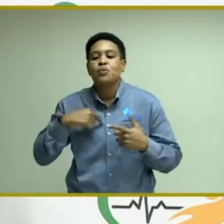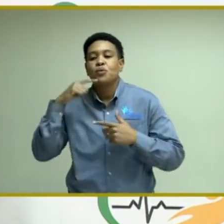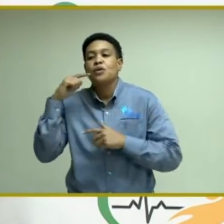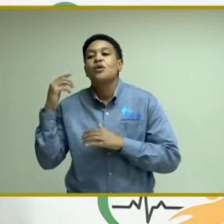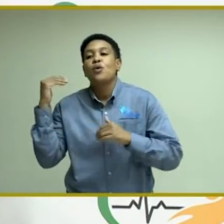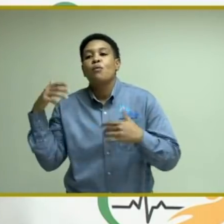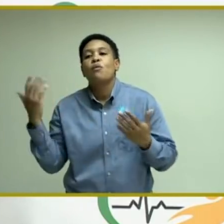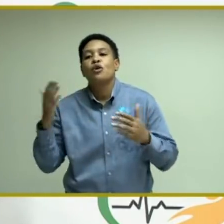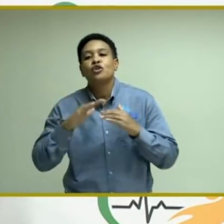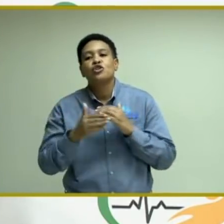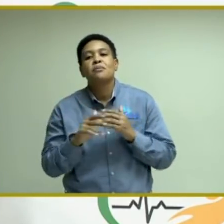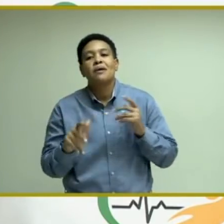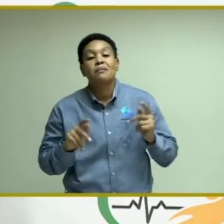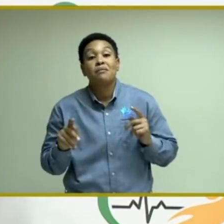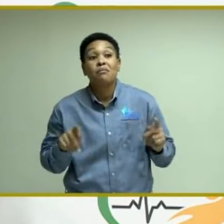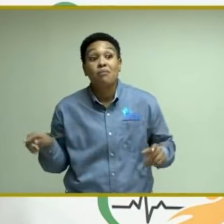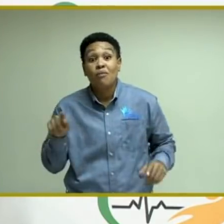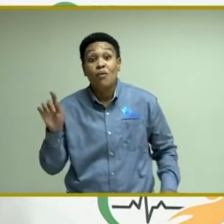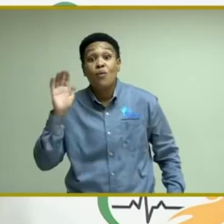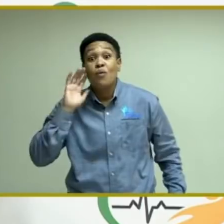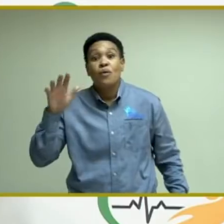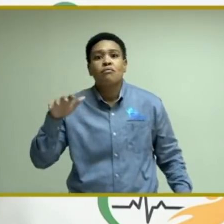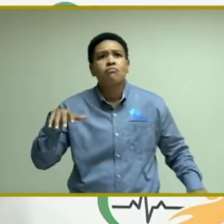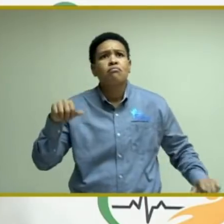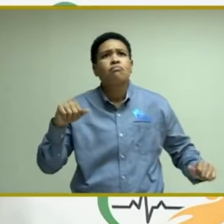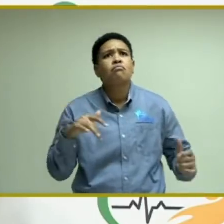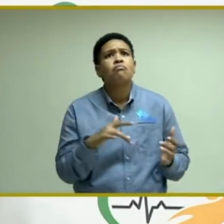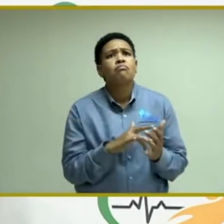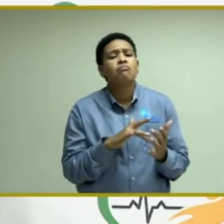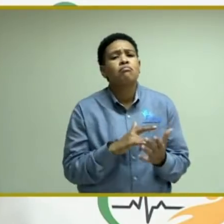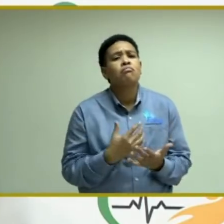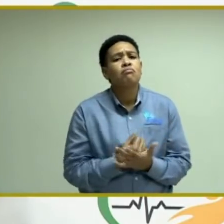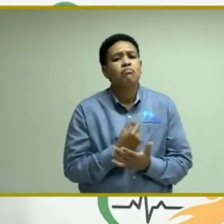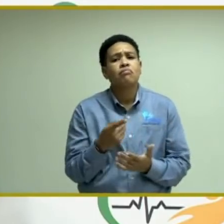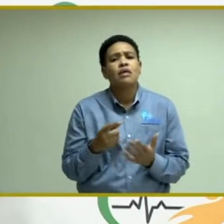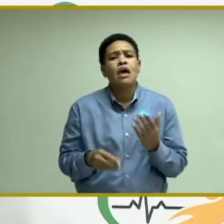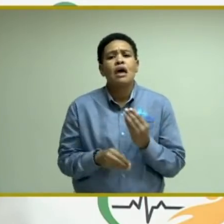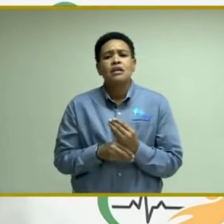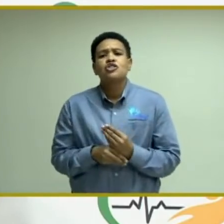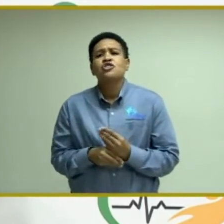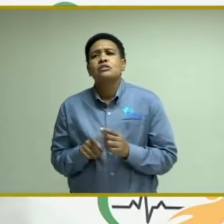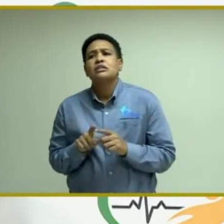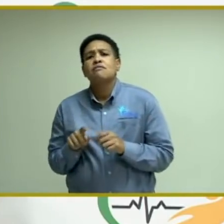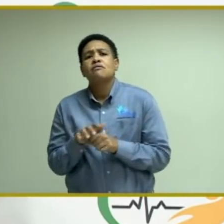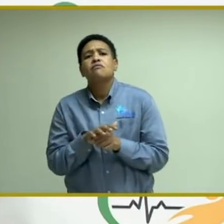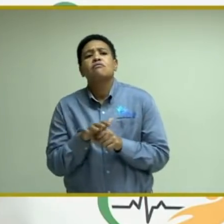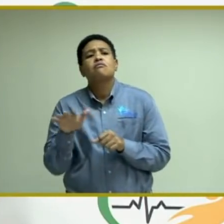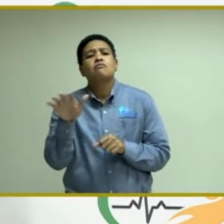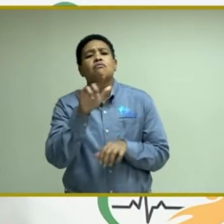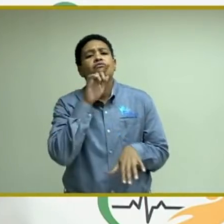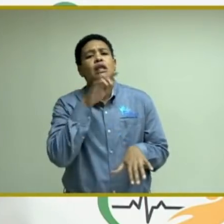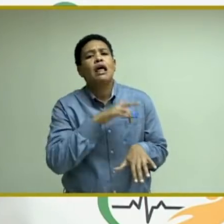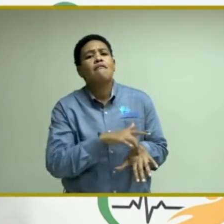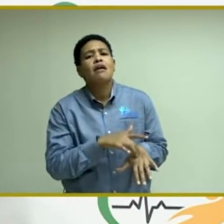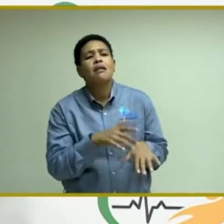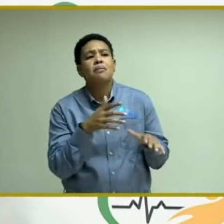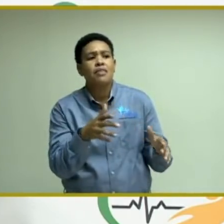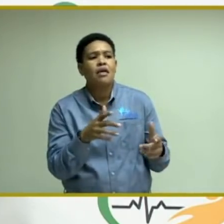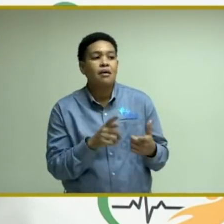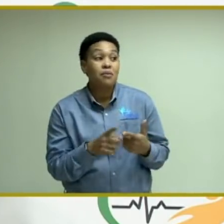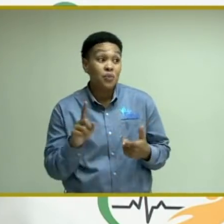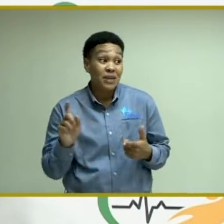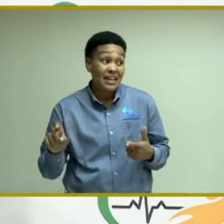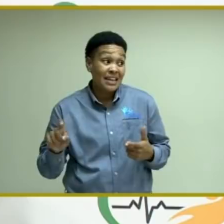that Jamaicans will take advantage of the additional outlets that are going to be made available. And where they